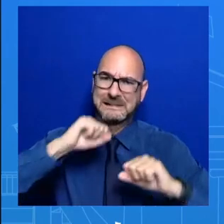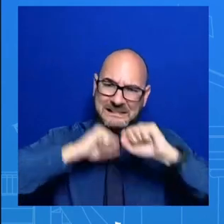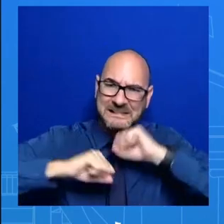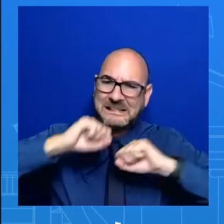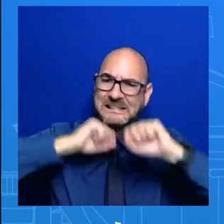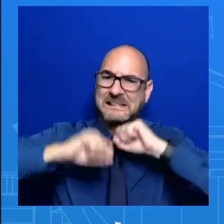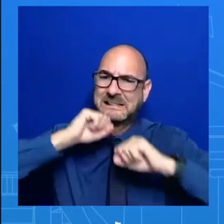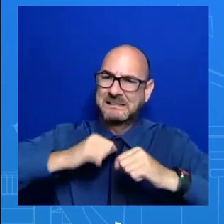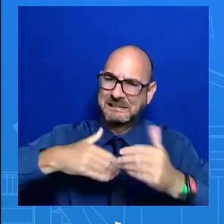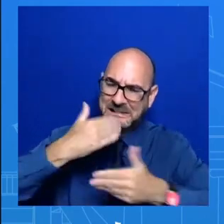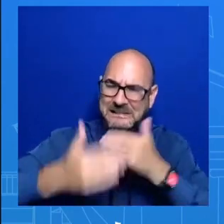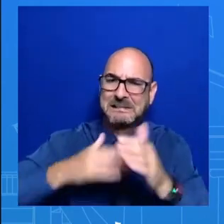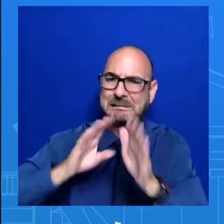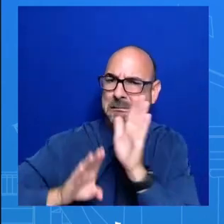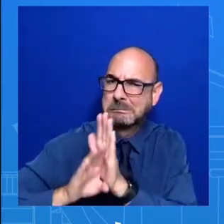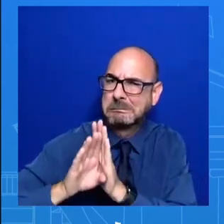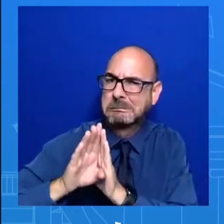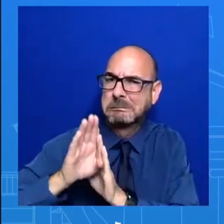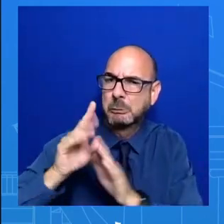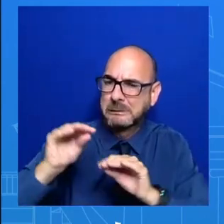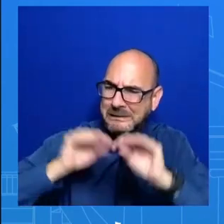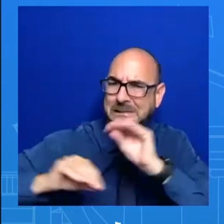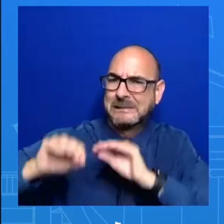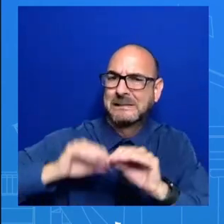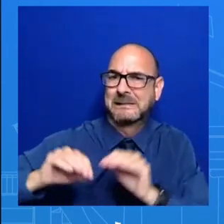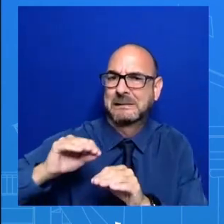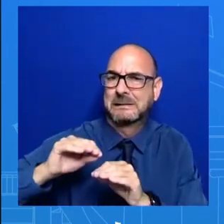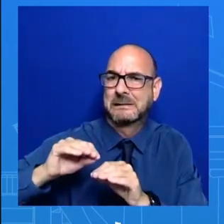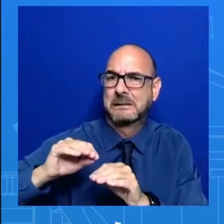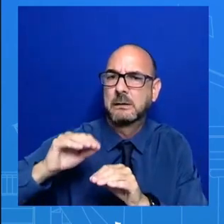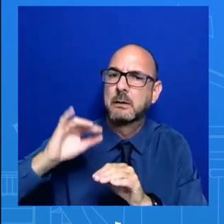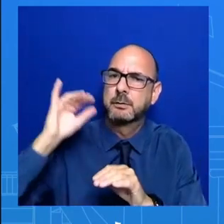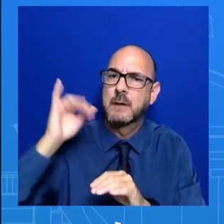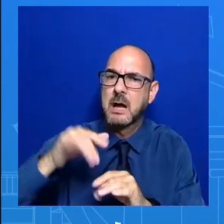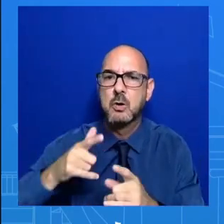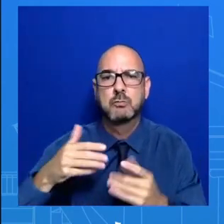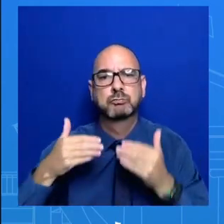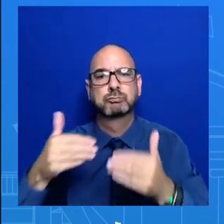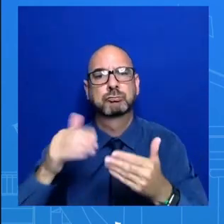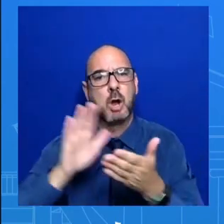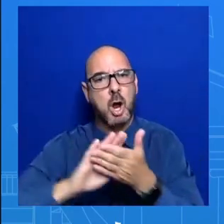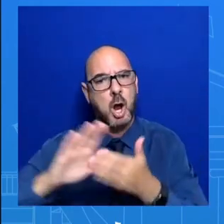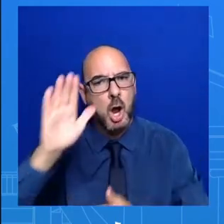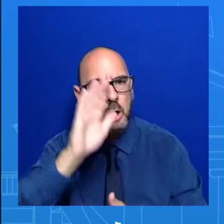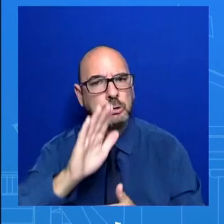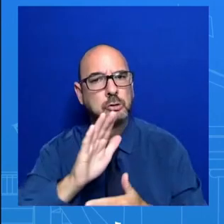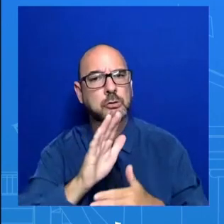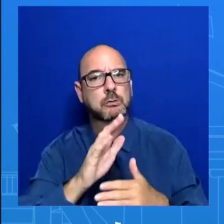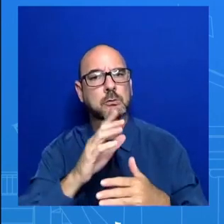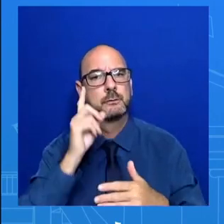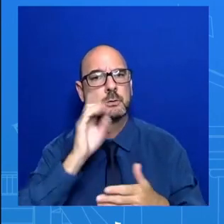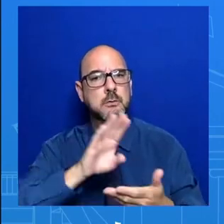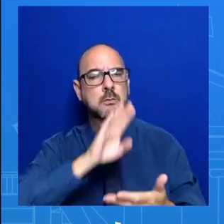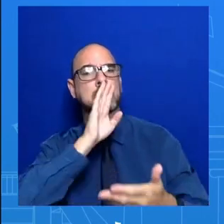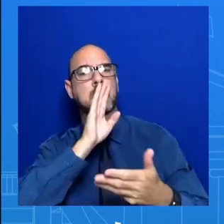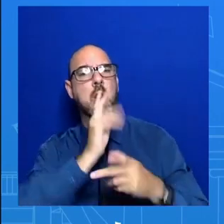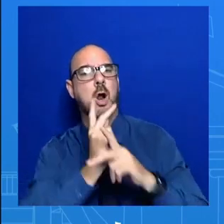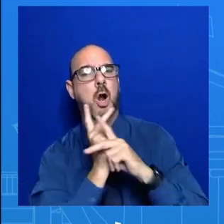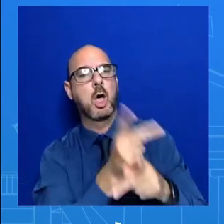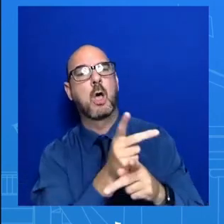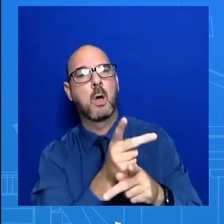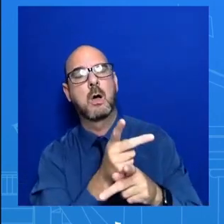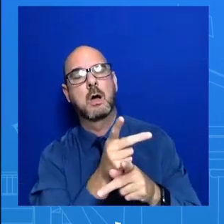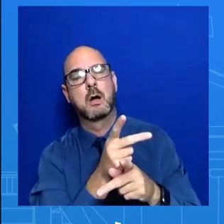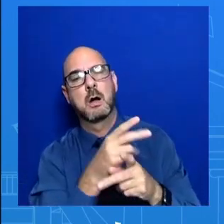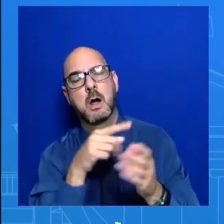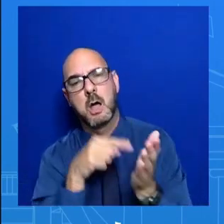because they took a bet on themselves in a different way, right? A bet of themselves and going to college, and some of them